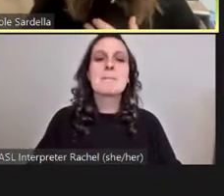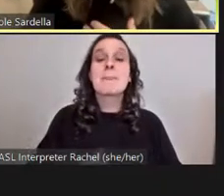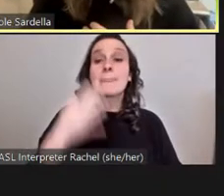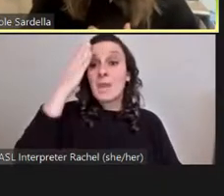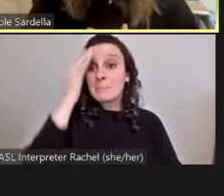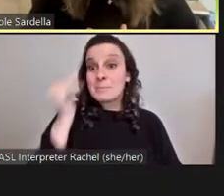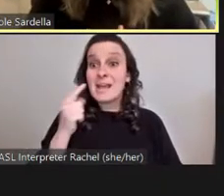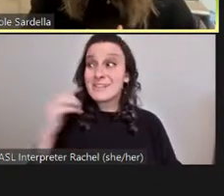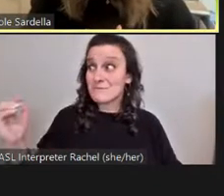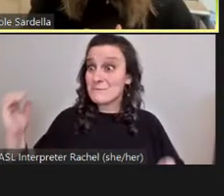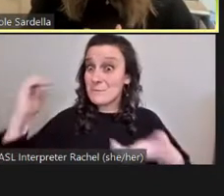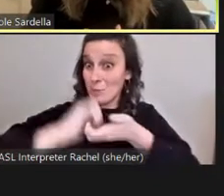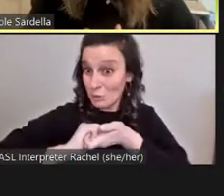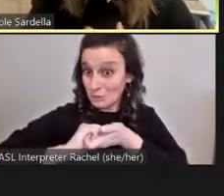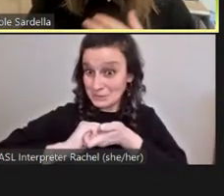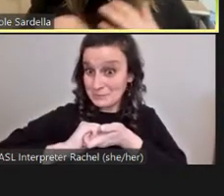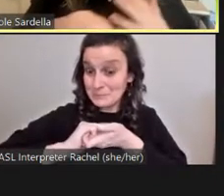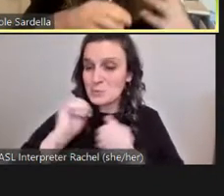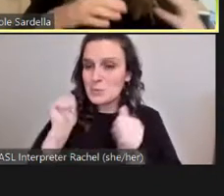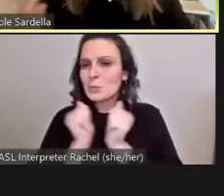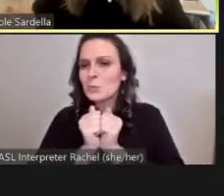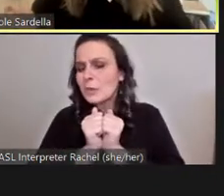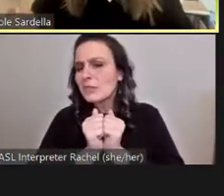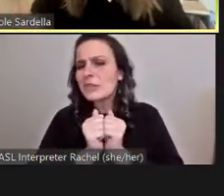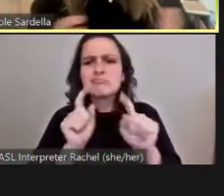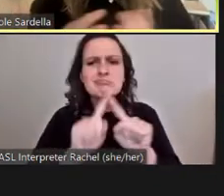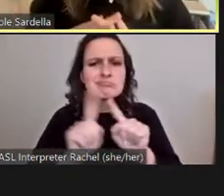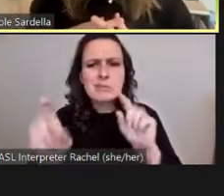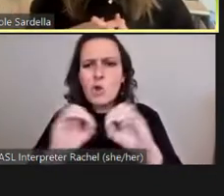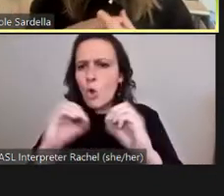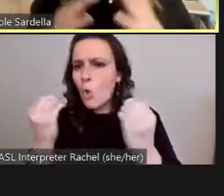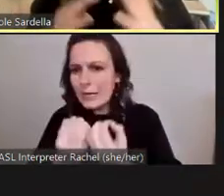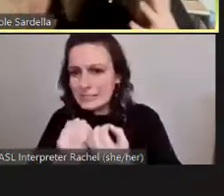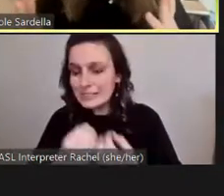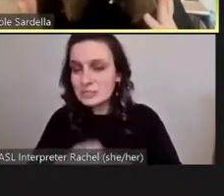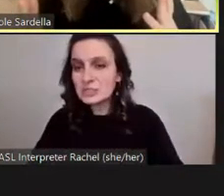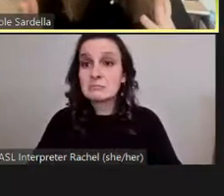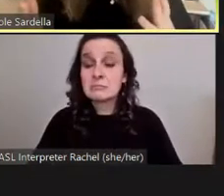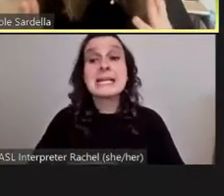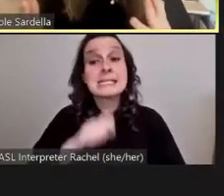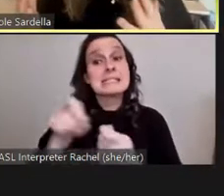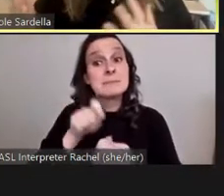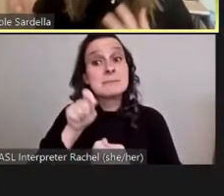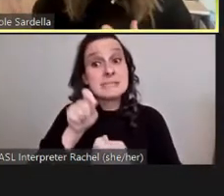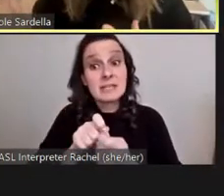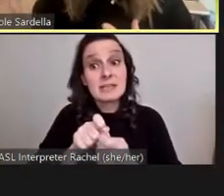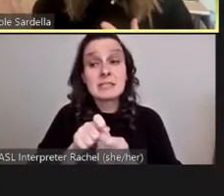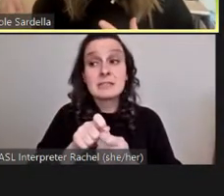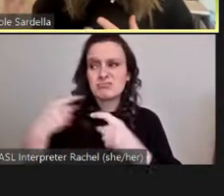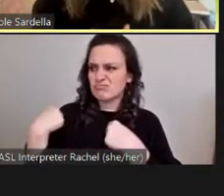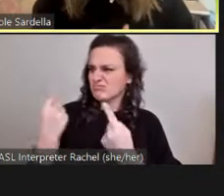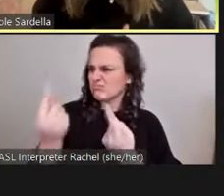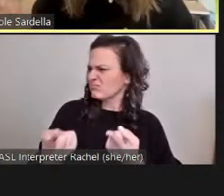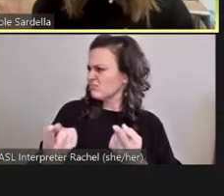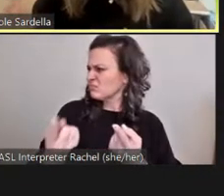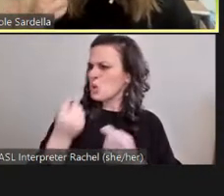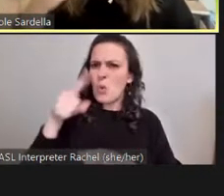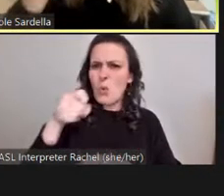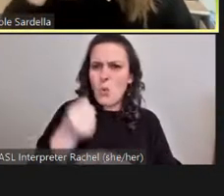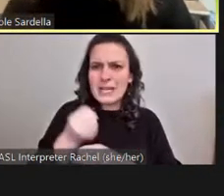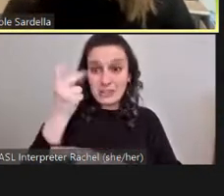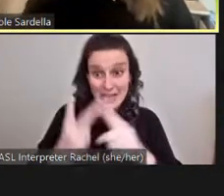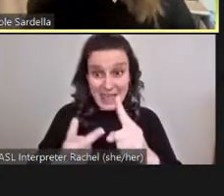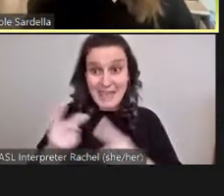these partnerships with organizations, I would say specifically over the last year and a